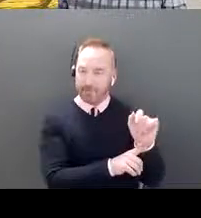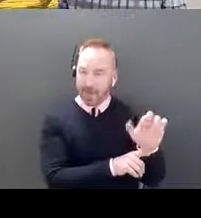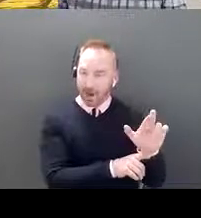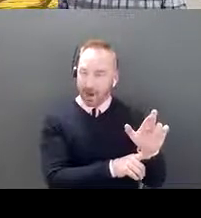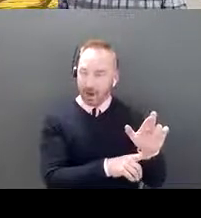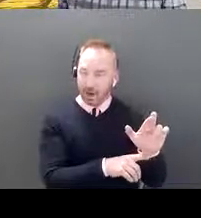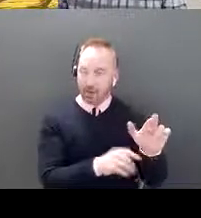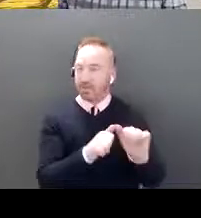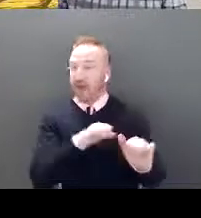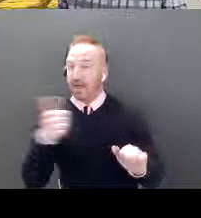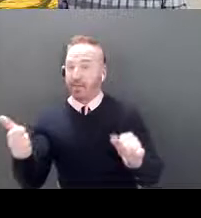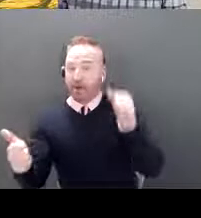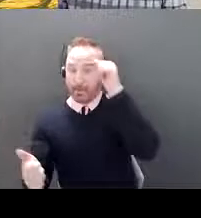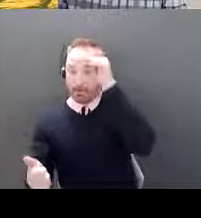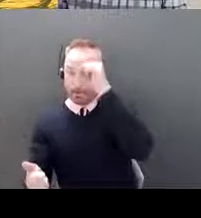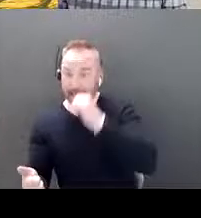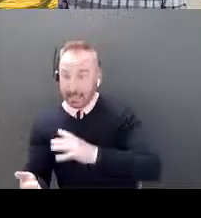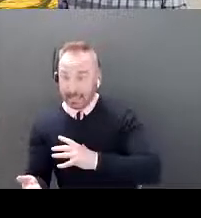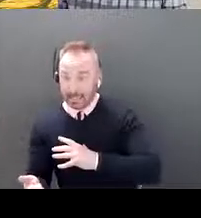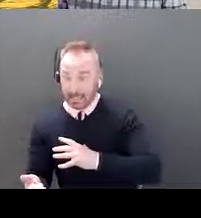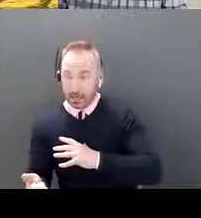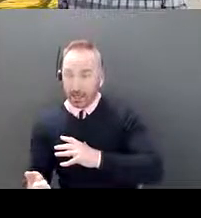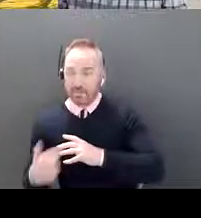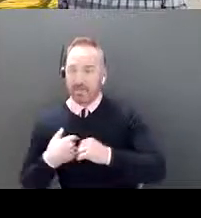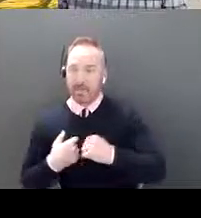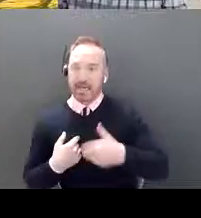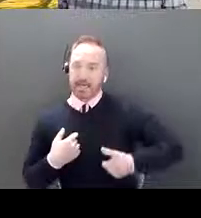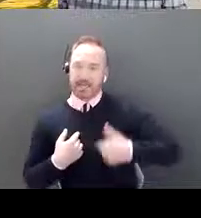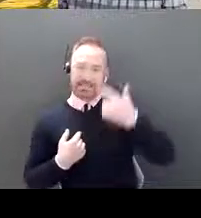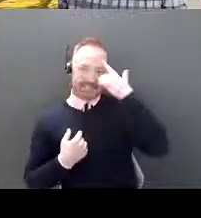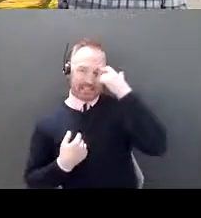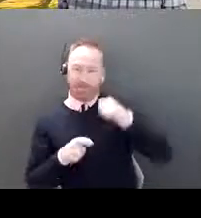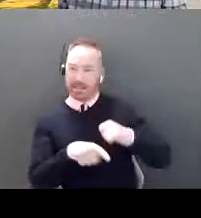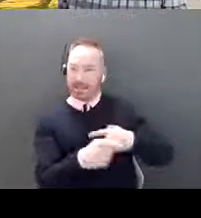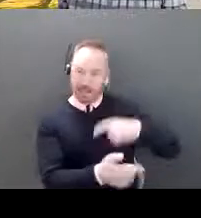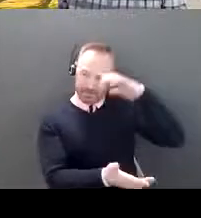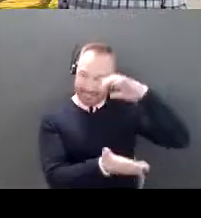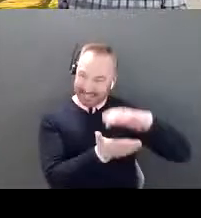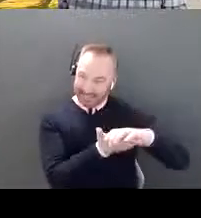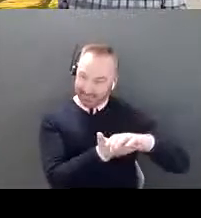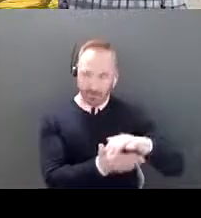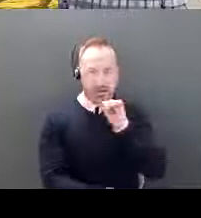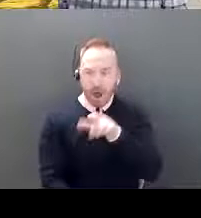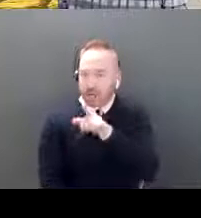other men. And these are beliefs that were complete delusions. There was no basis in fact.